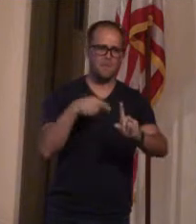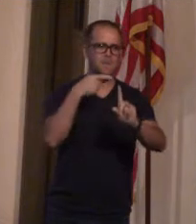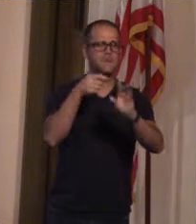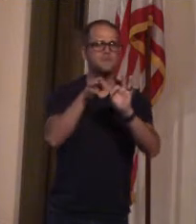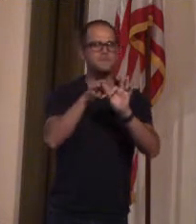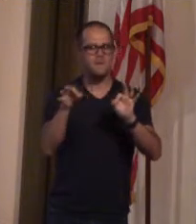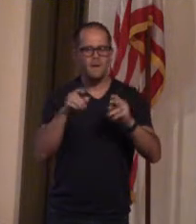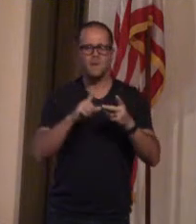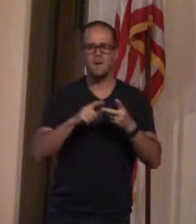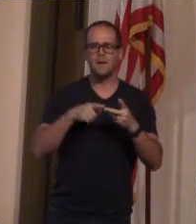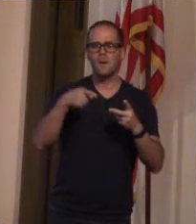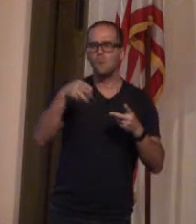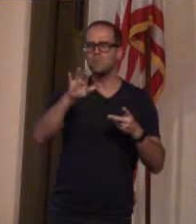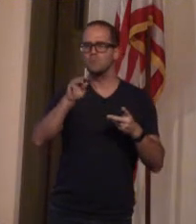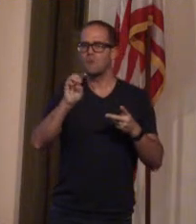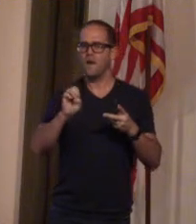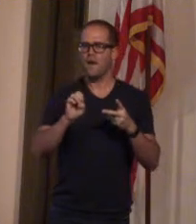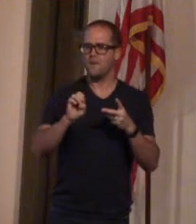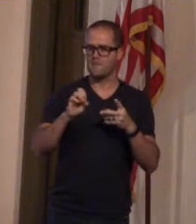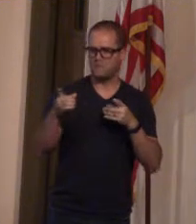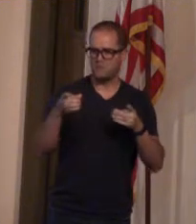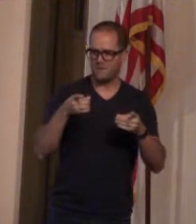how fabulous I am.